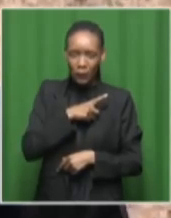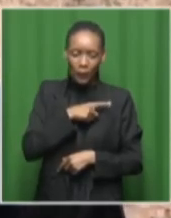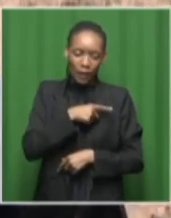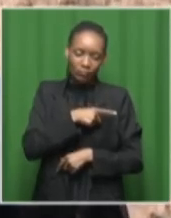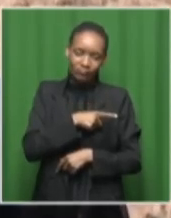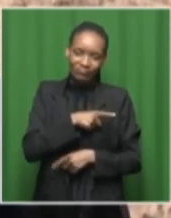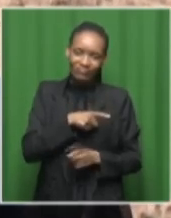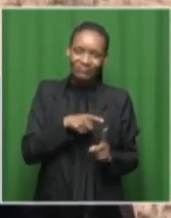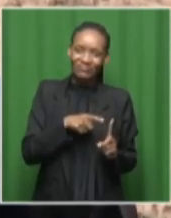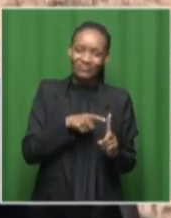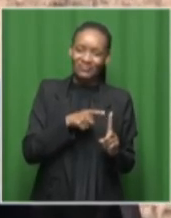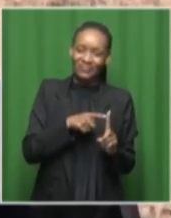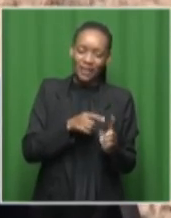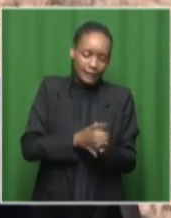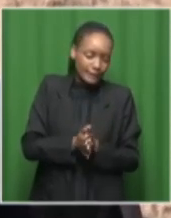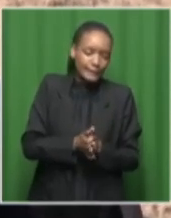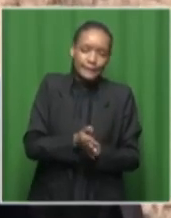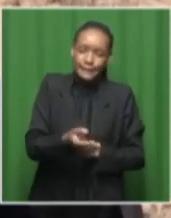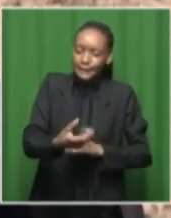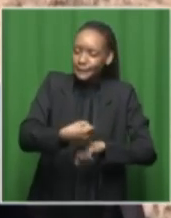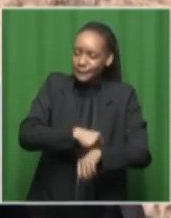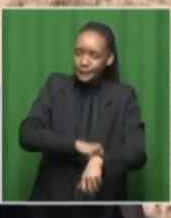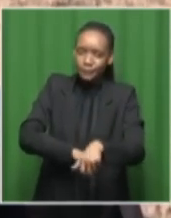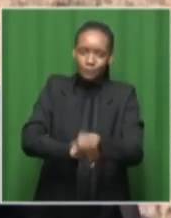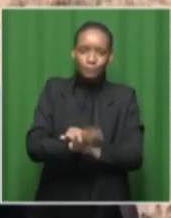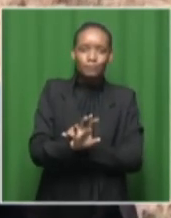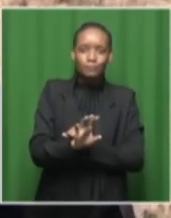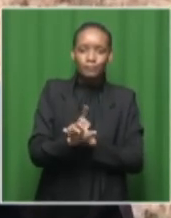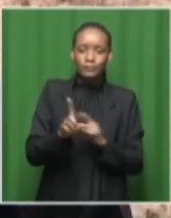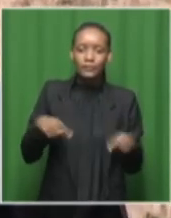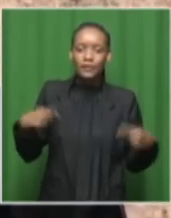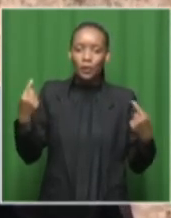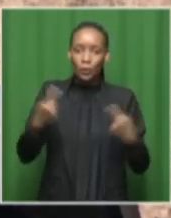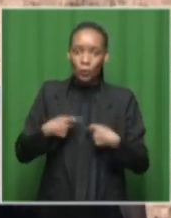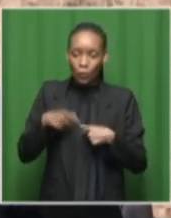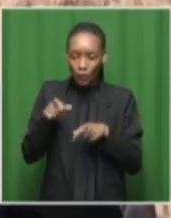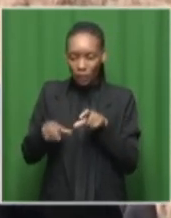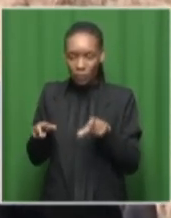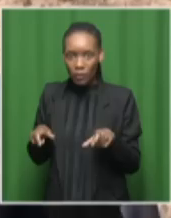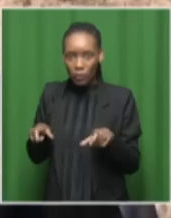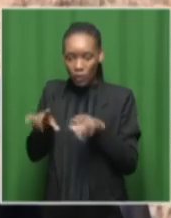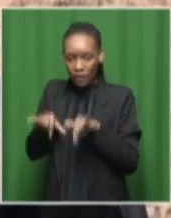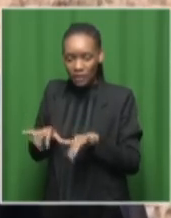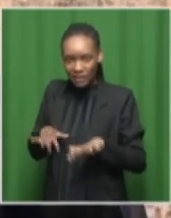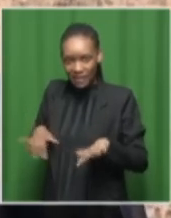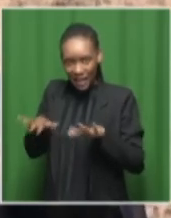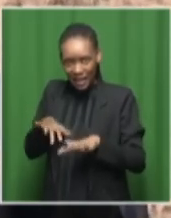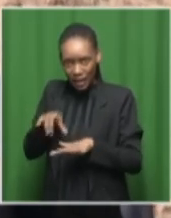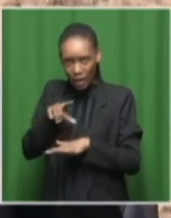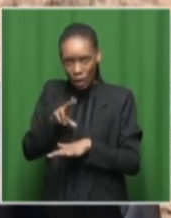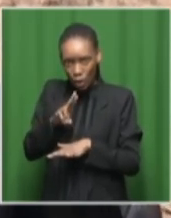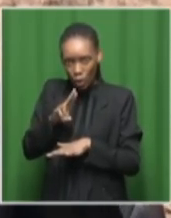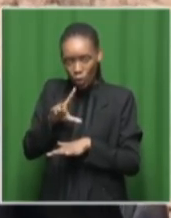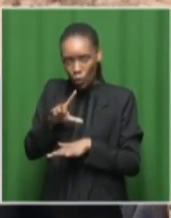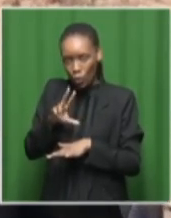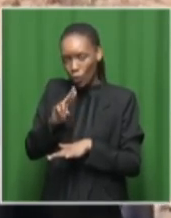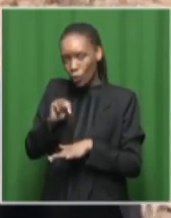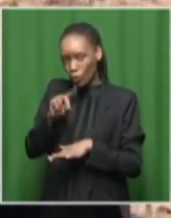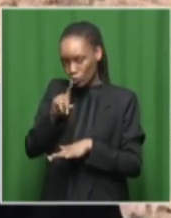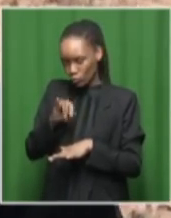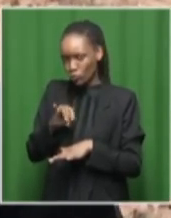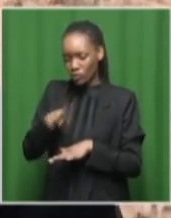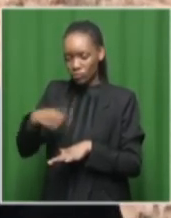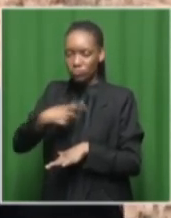effort. We are the citizens of Ulundi here. Yeah? We are proud of Ulundi. We are proud of what